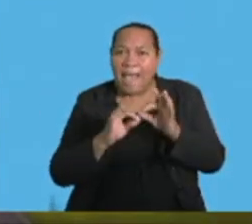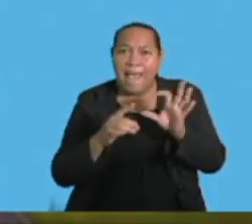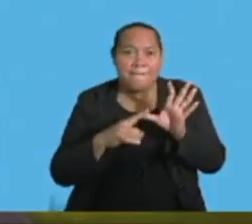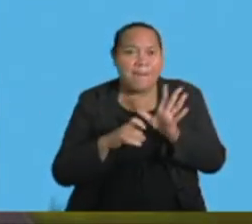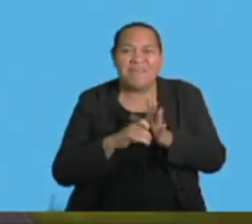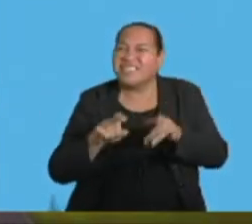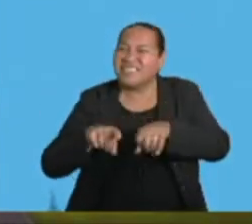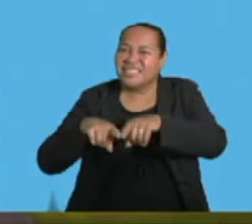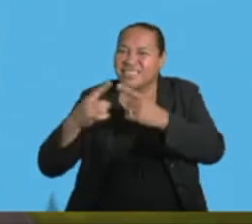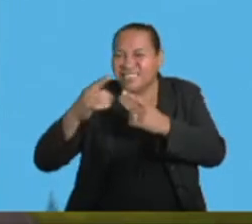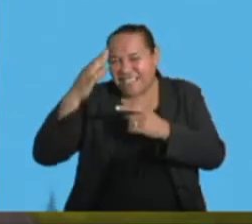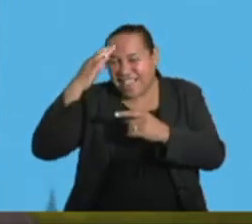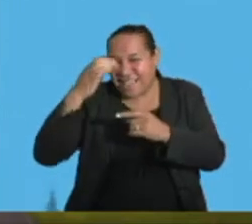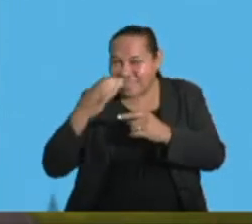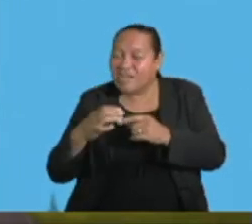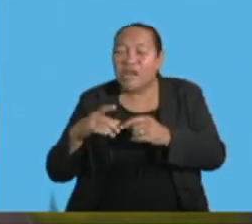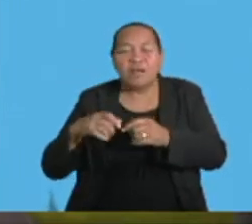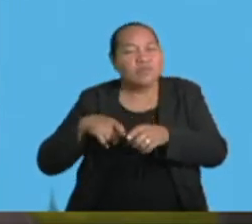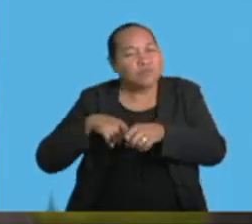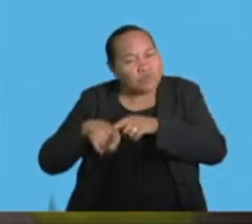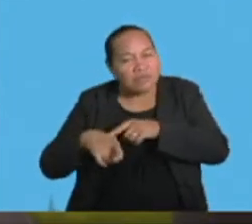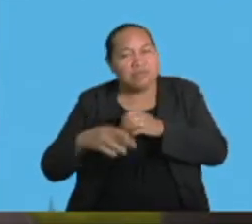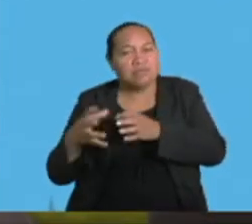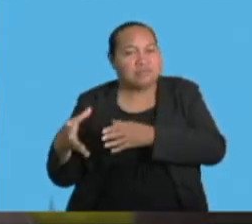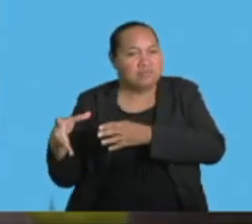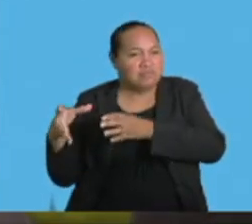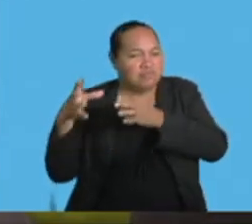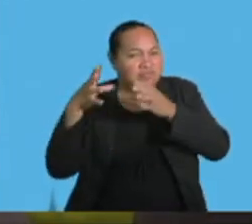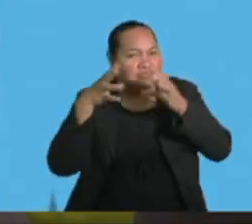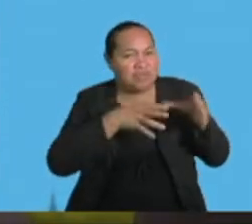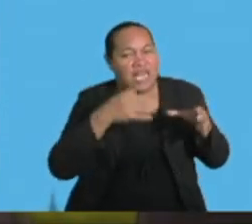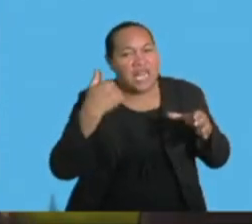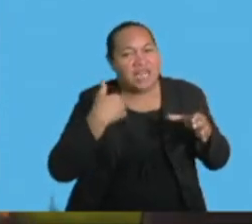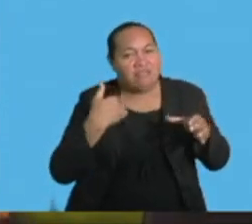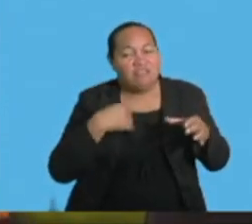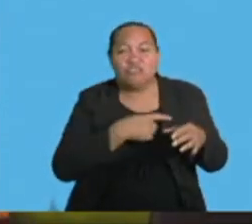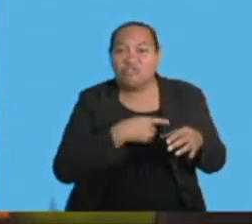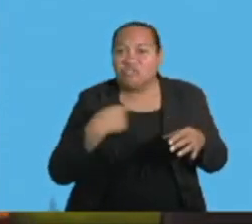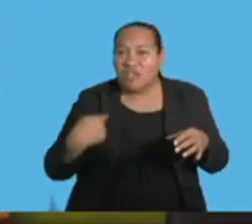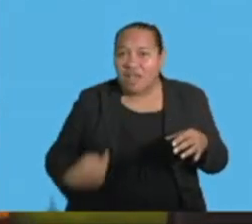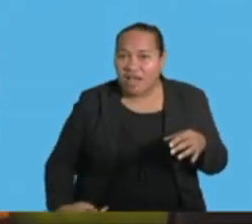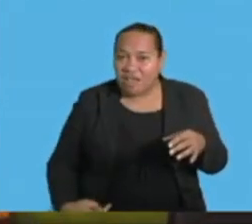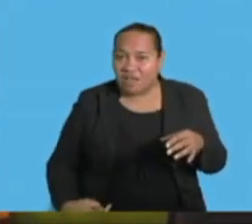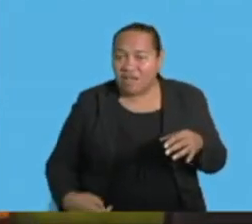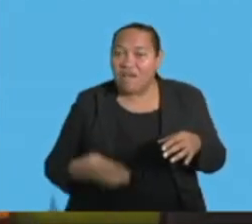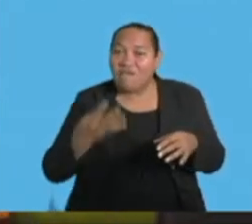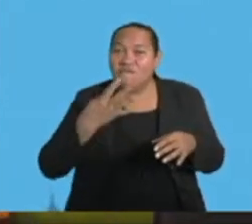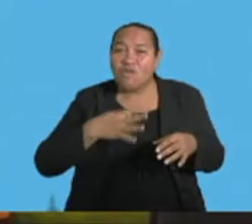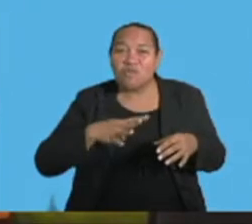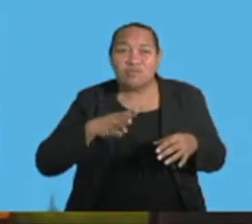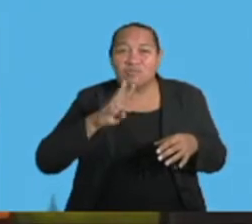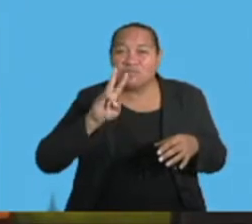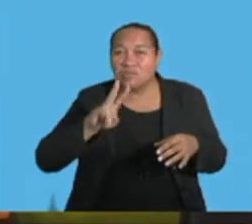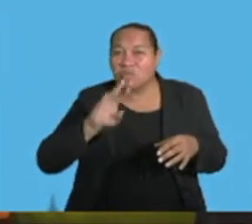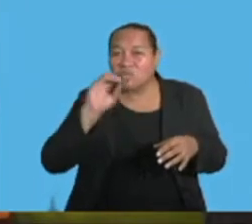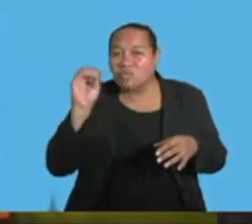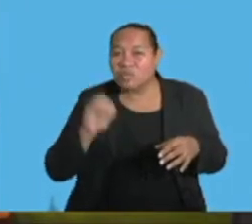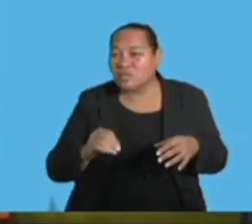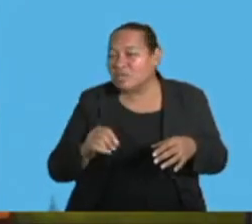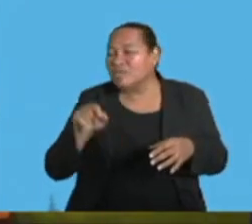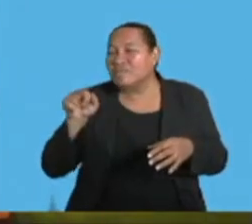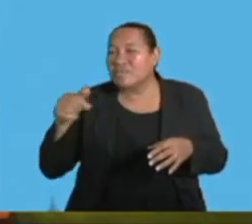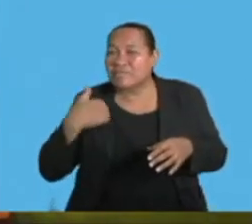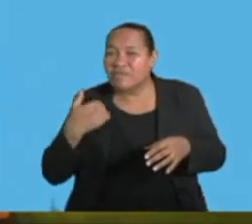in rural areas, 31.2% in the urban areas. China, 42% in the rural areas, 58% in the